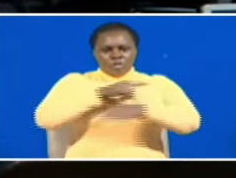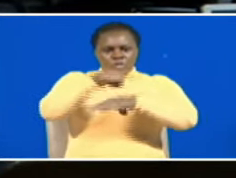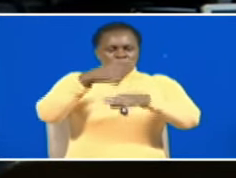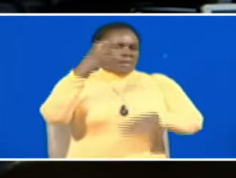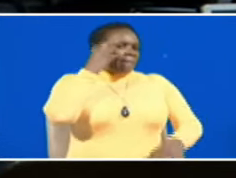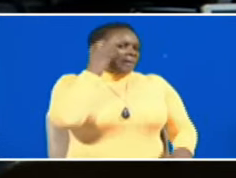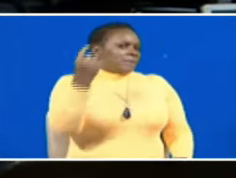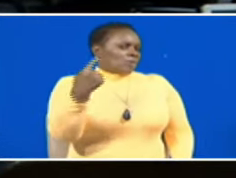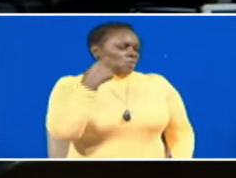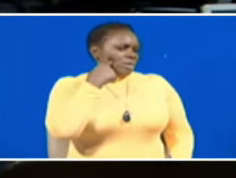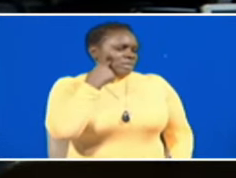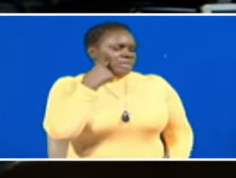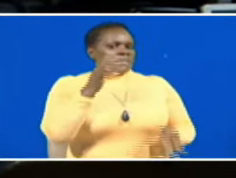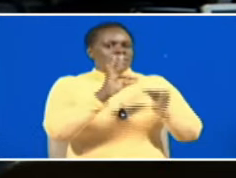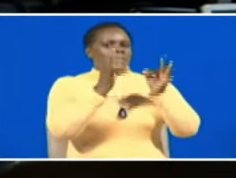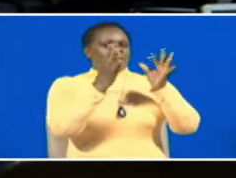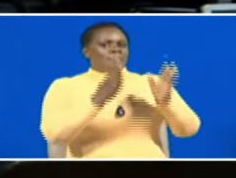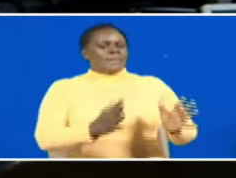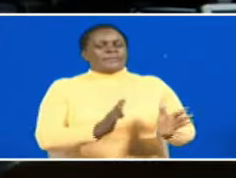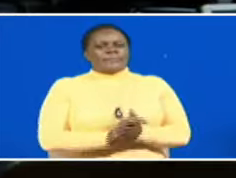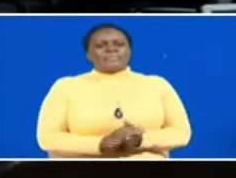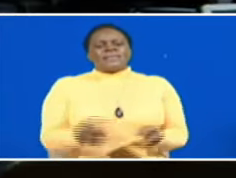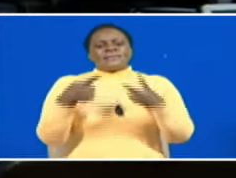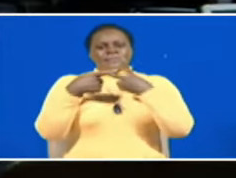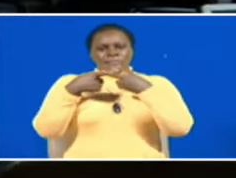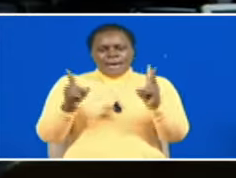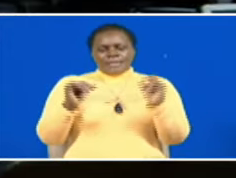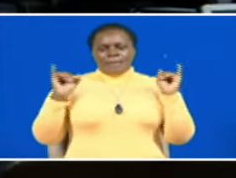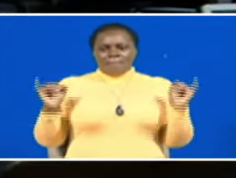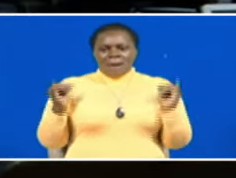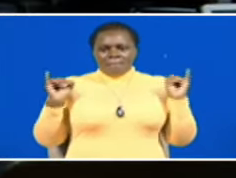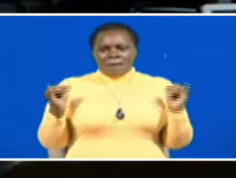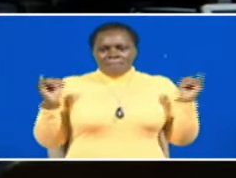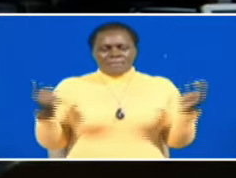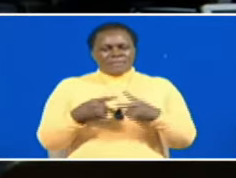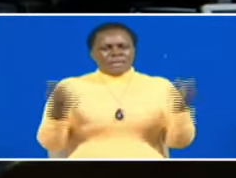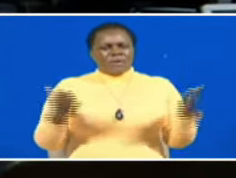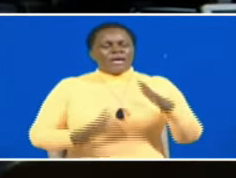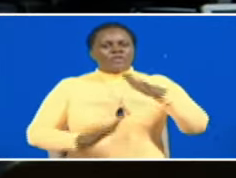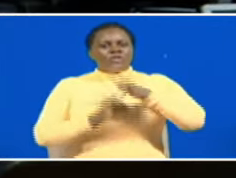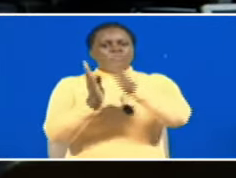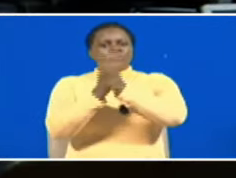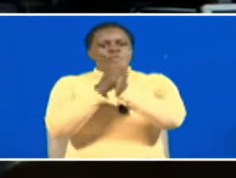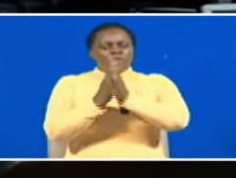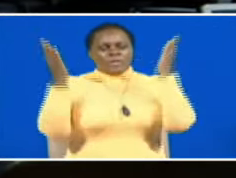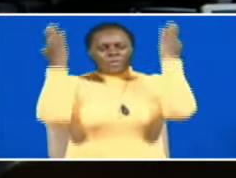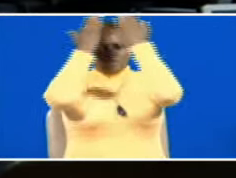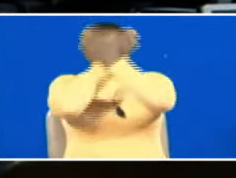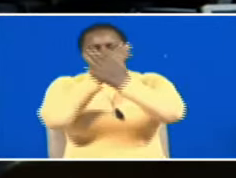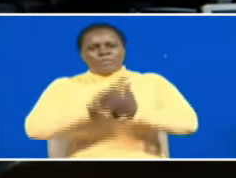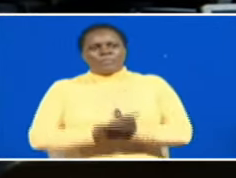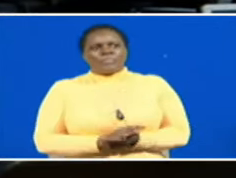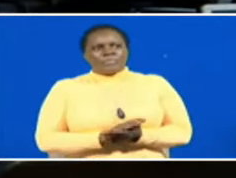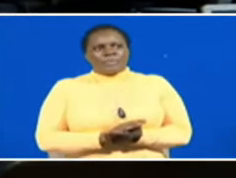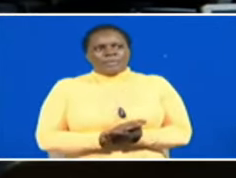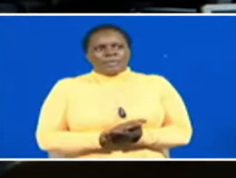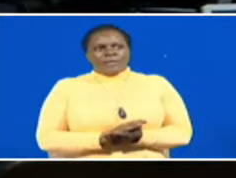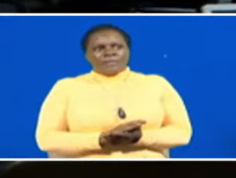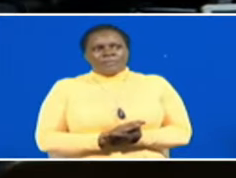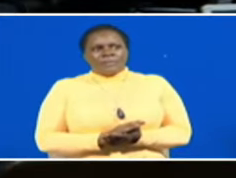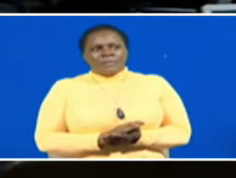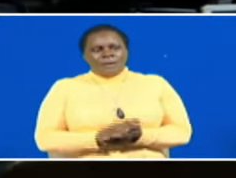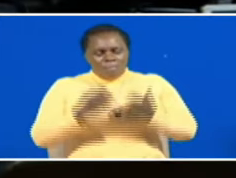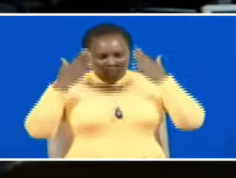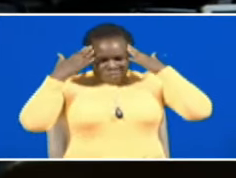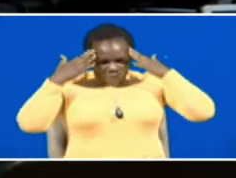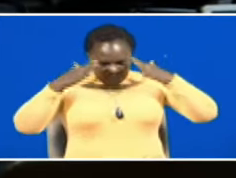Amiresha Owiti is with us on sign language. Let's get the show on the road. We begin with our top story tonight, and it can't be any other story.